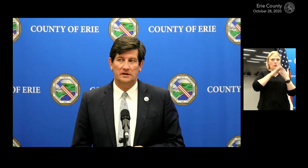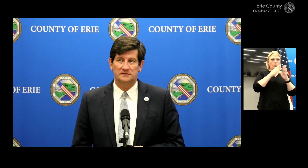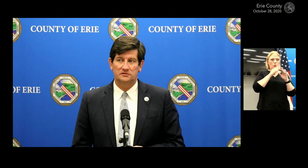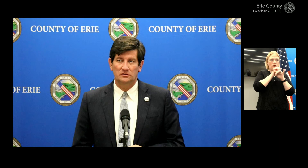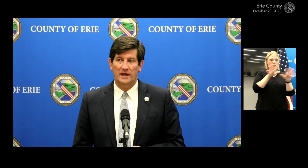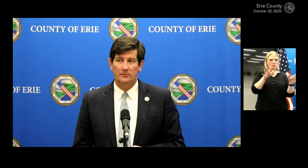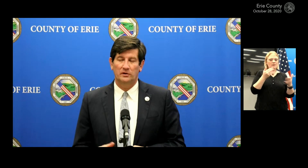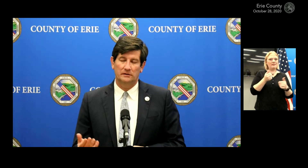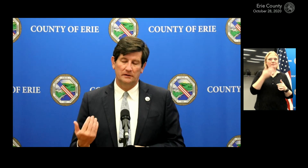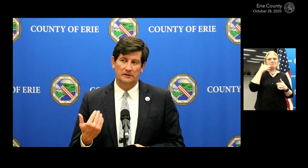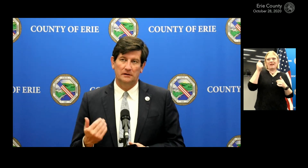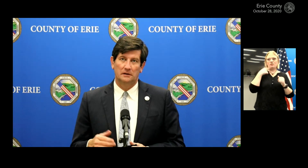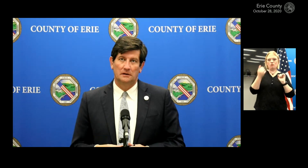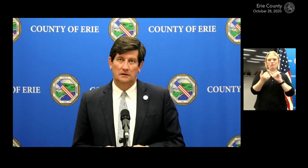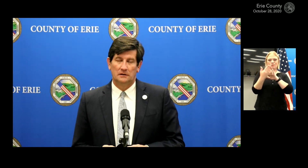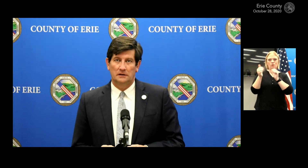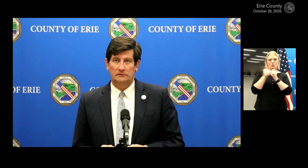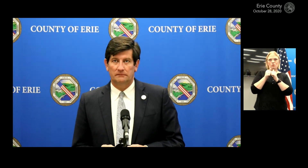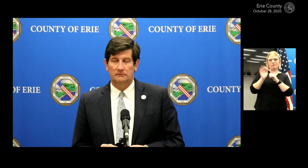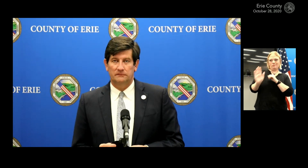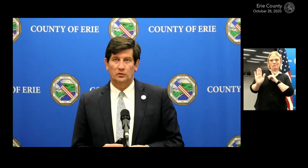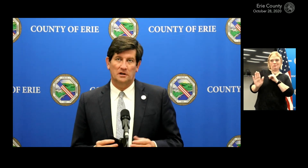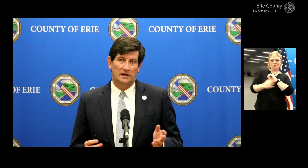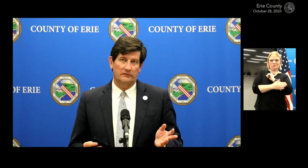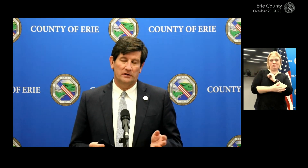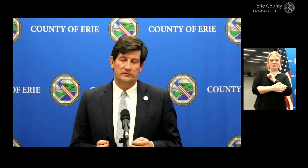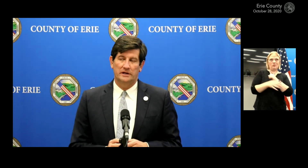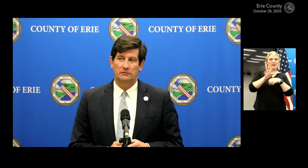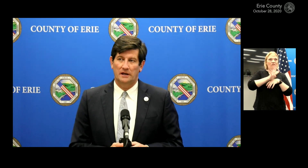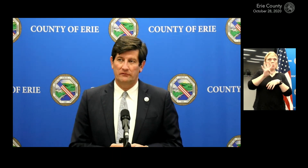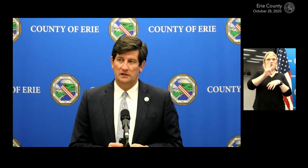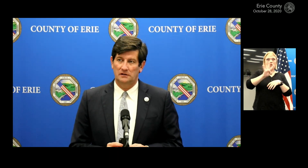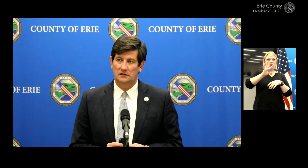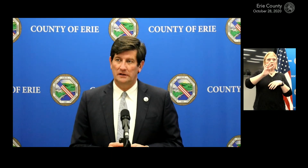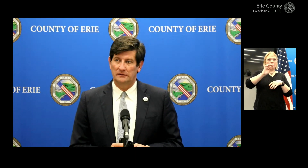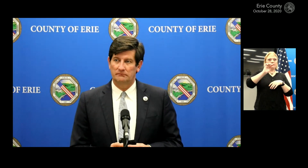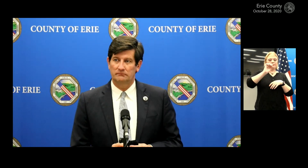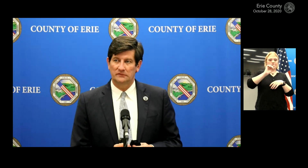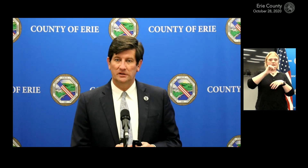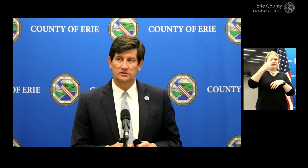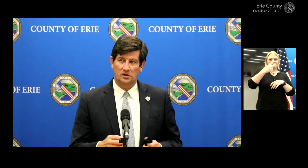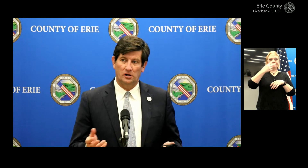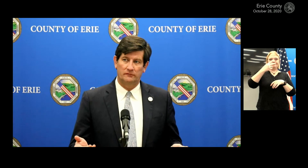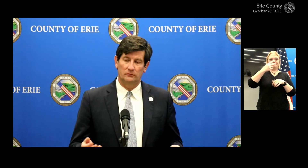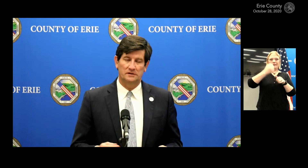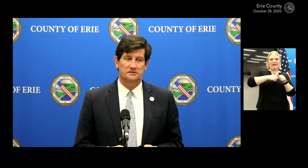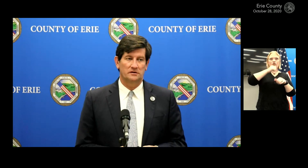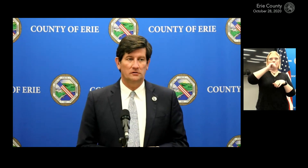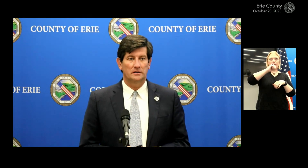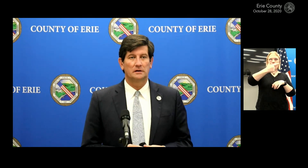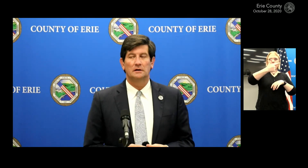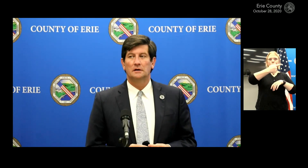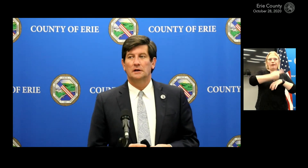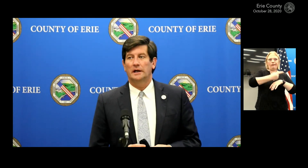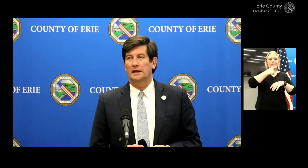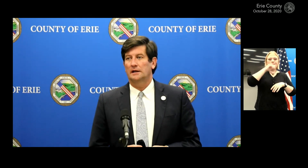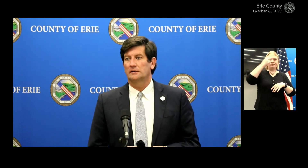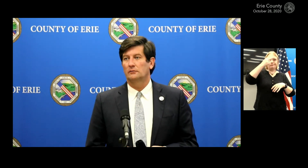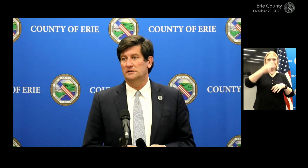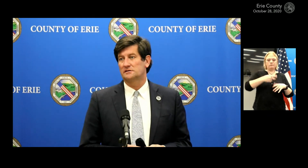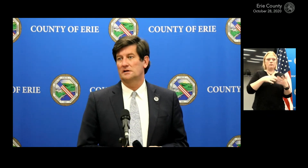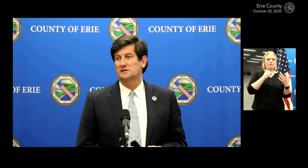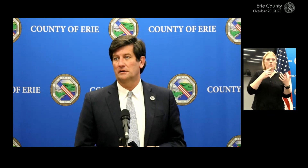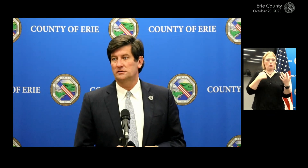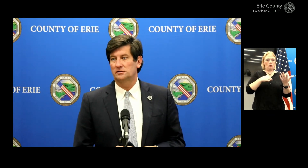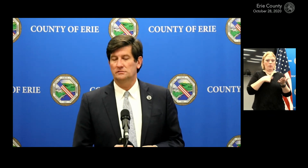to address it to that, but every 4 o'clock every other day, we have a leaders call for Western New York, and